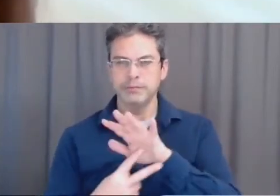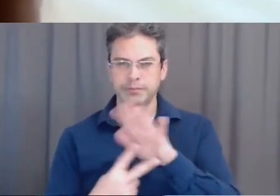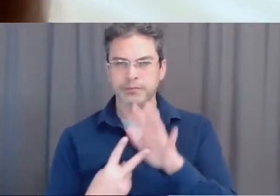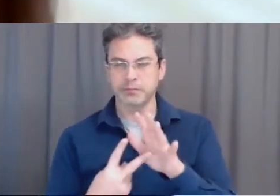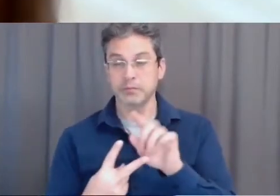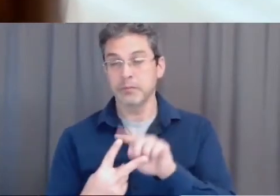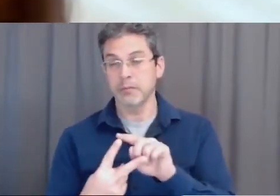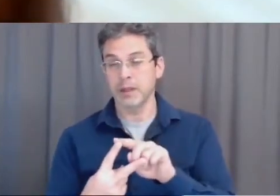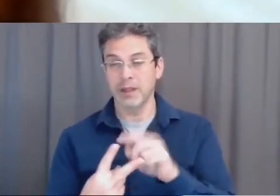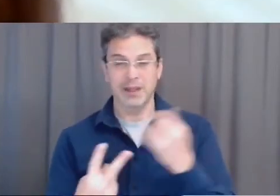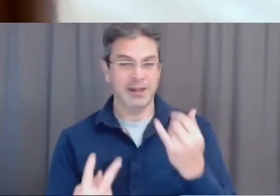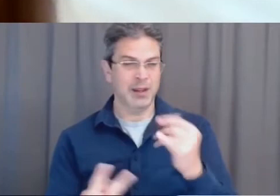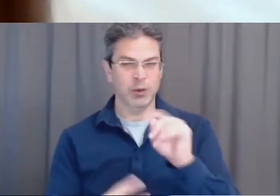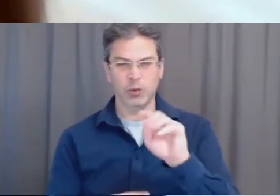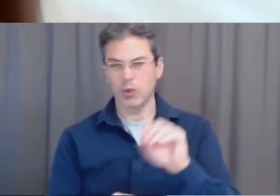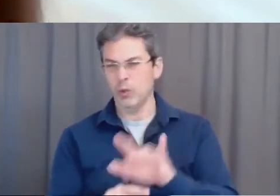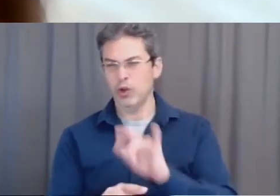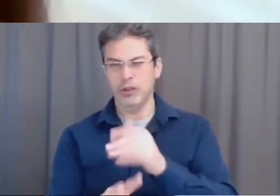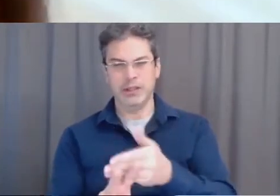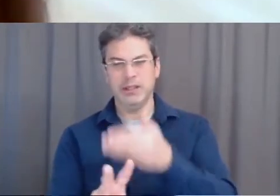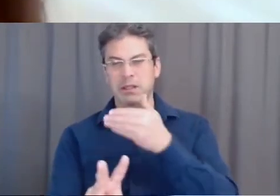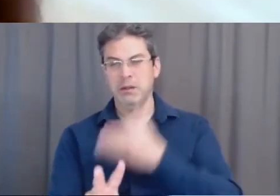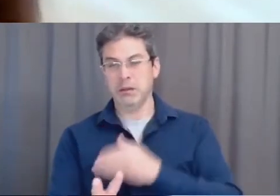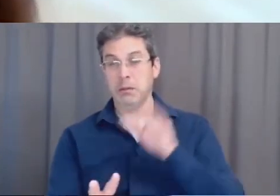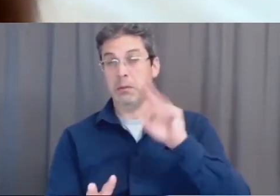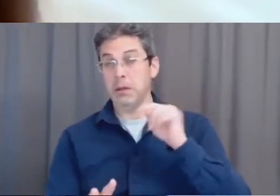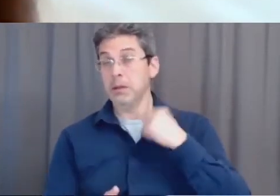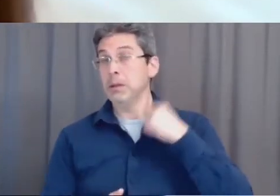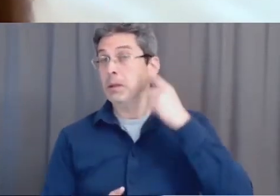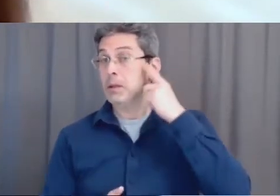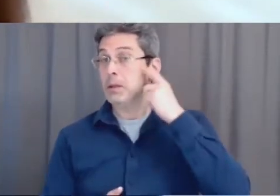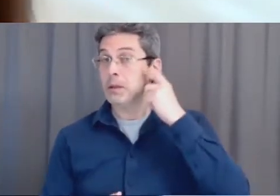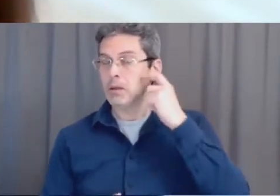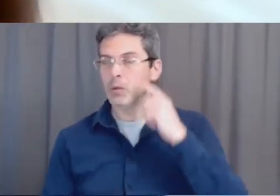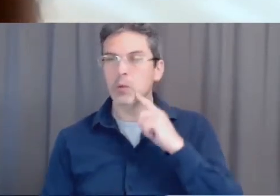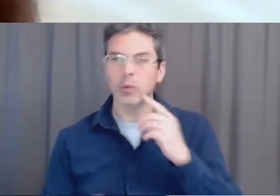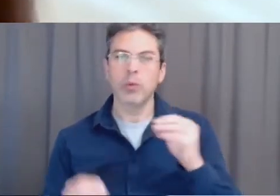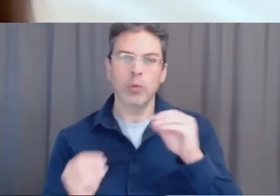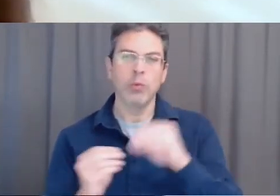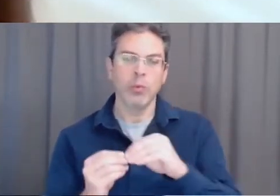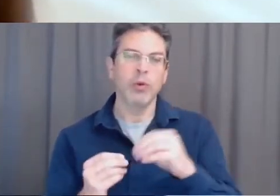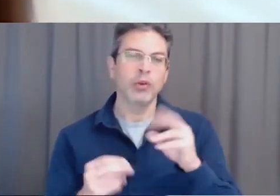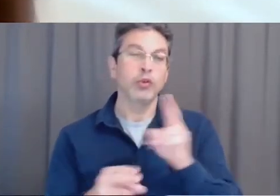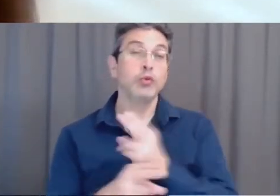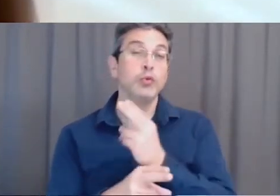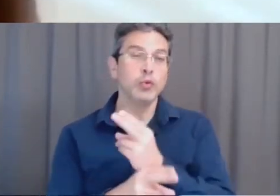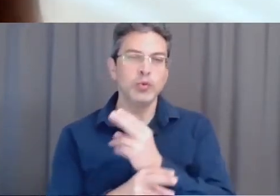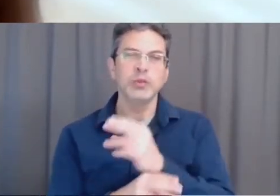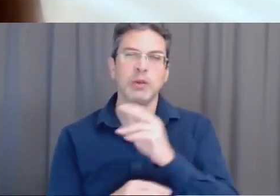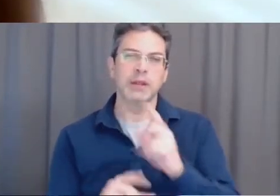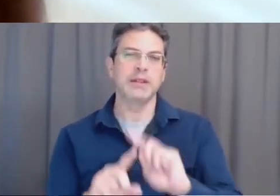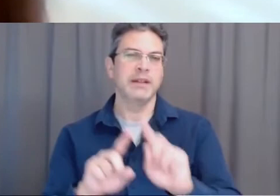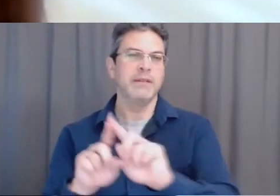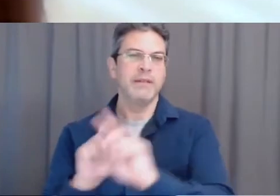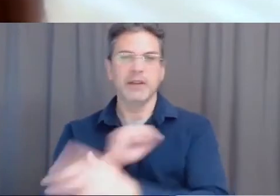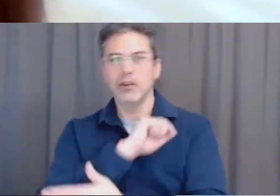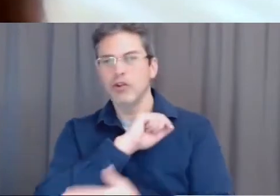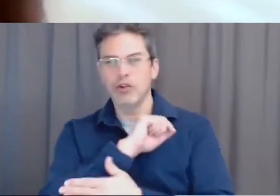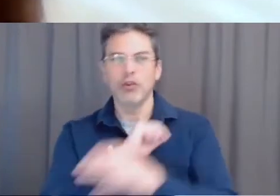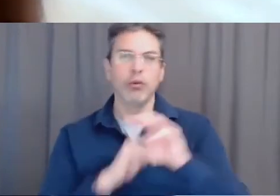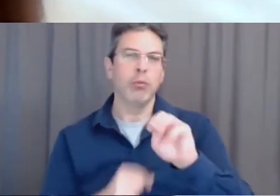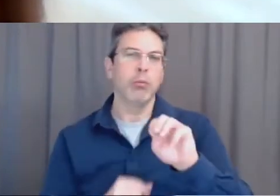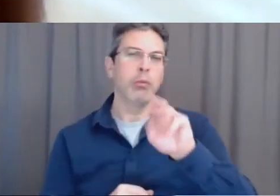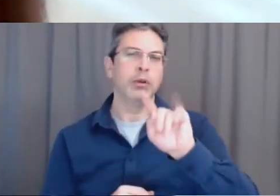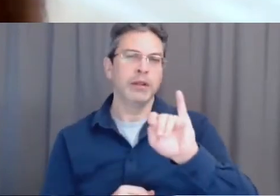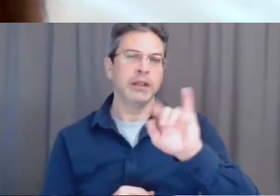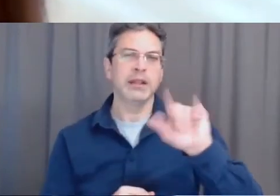way too early to know for sure, but I anticipate there'll be more of a multilateral approach with the Biden administration. And I do think